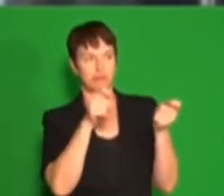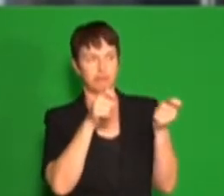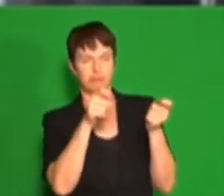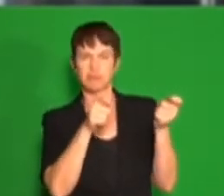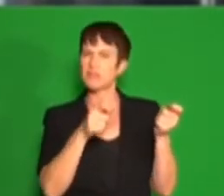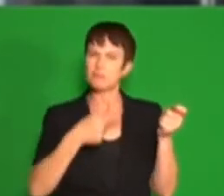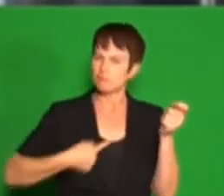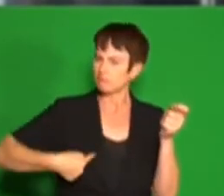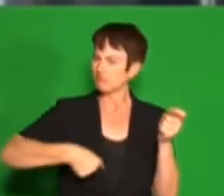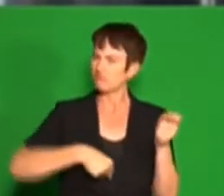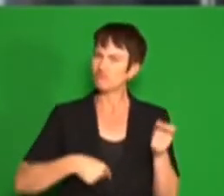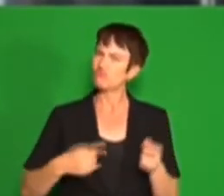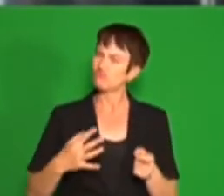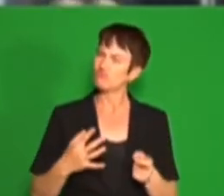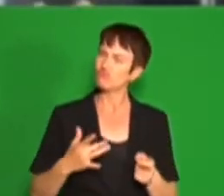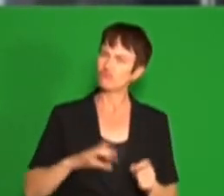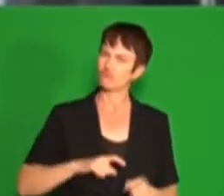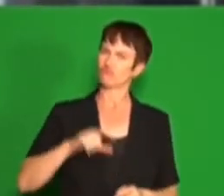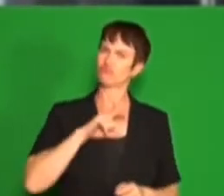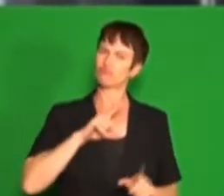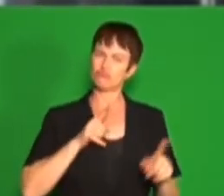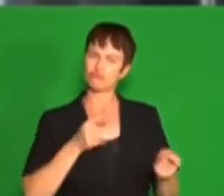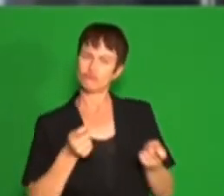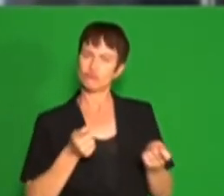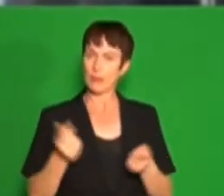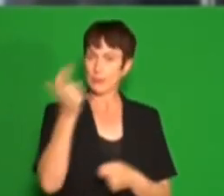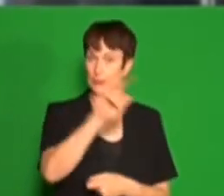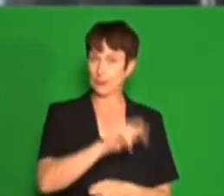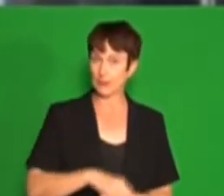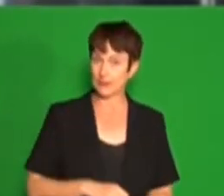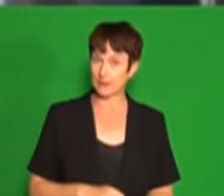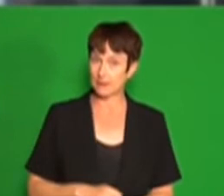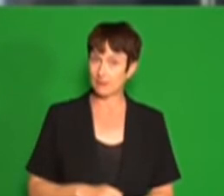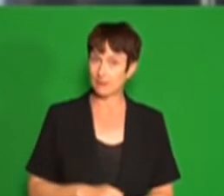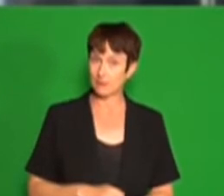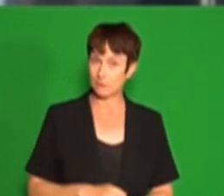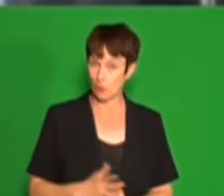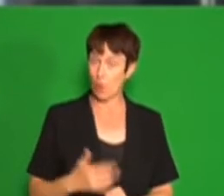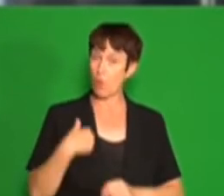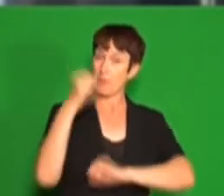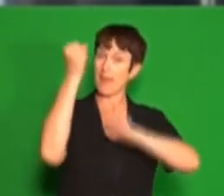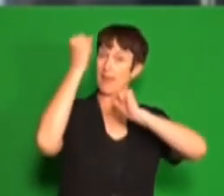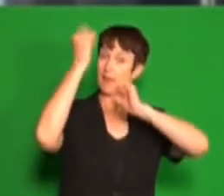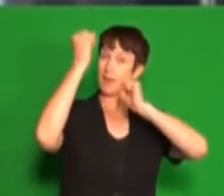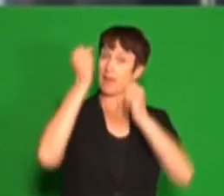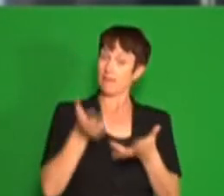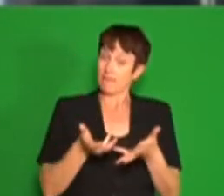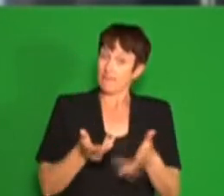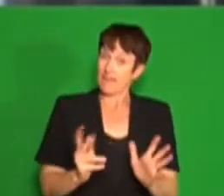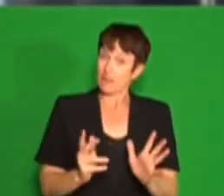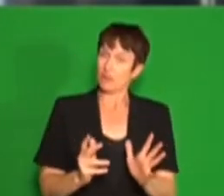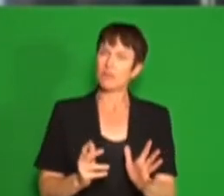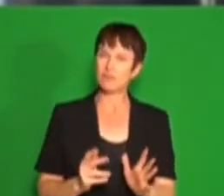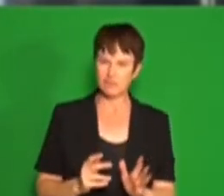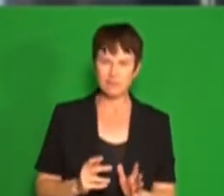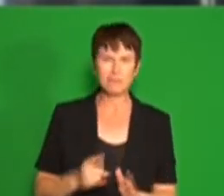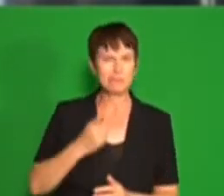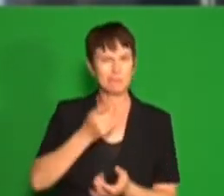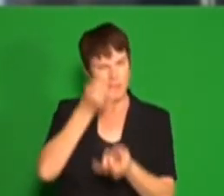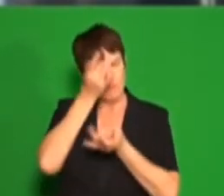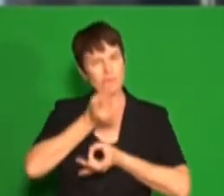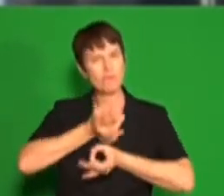all of these risks. So in the statement, what you have is the arguments for a rate cut and the arguments